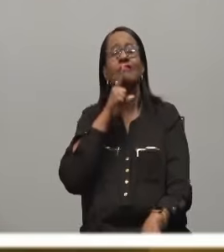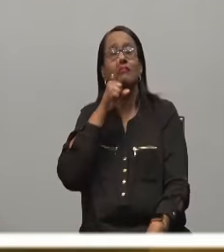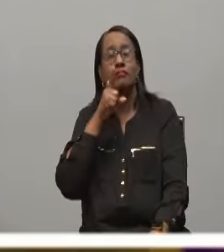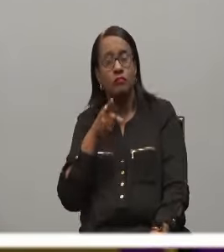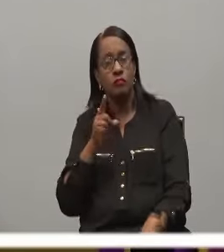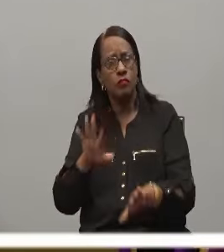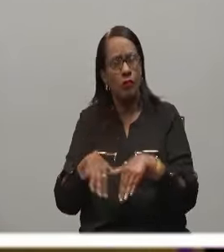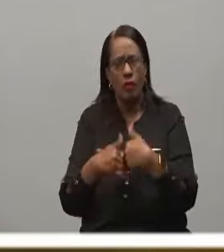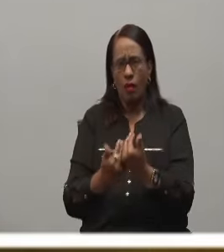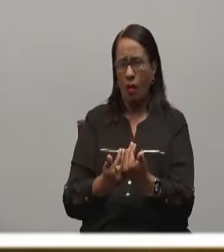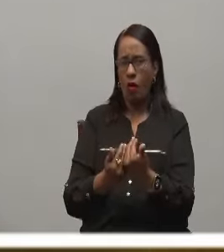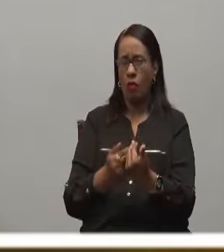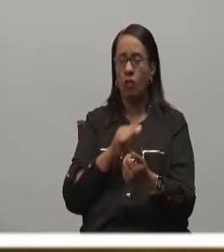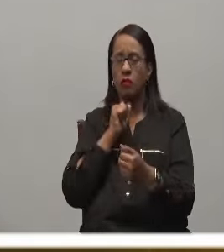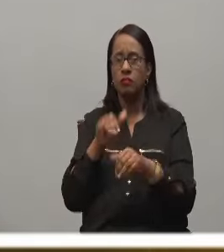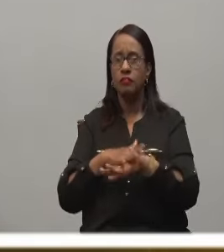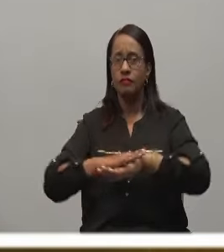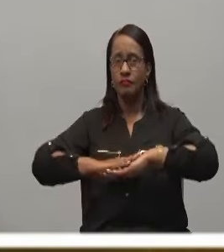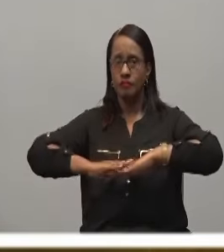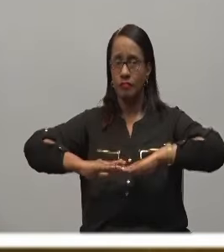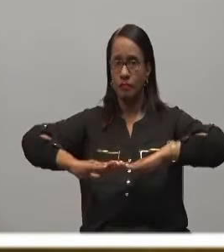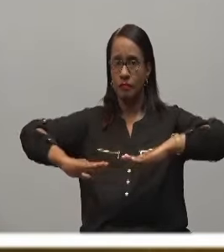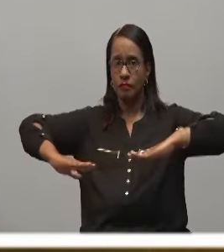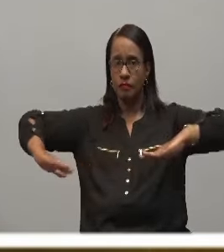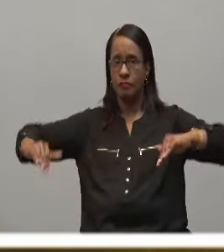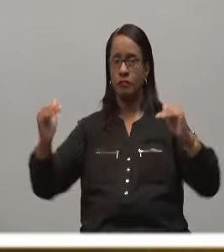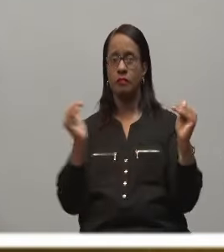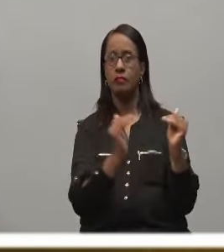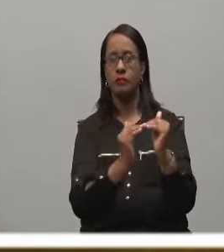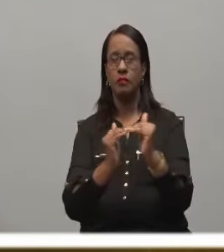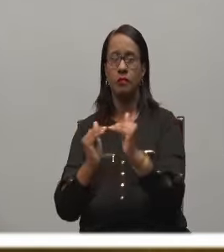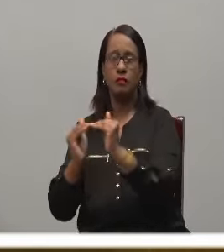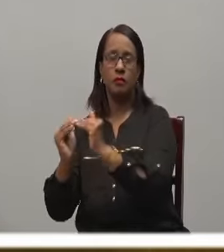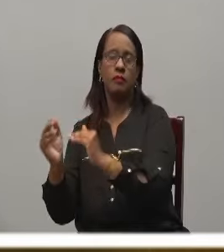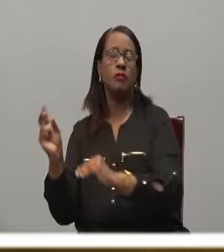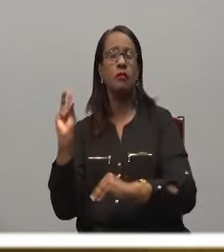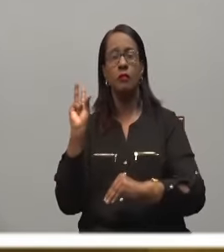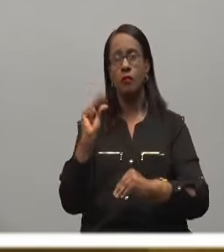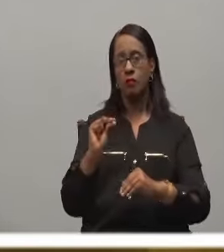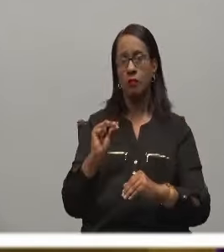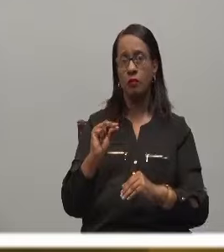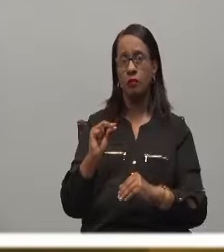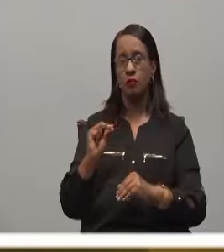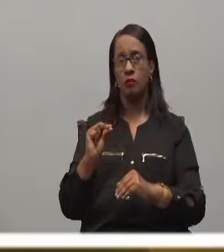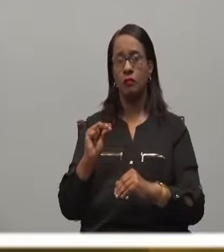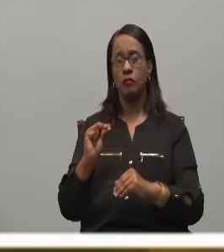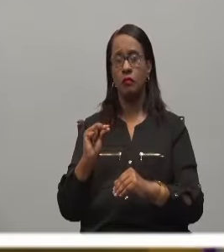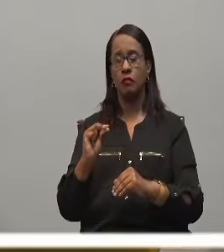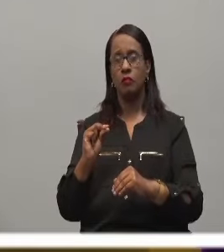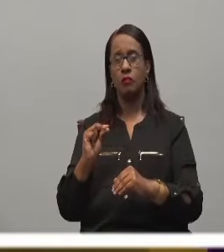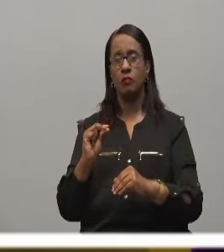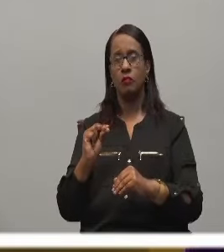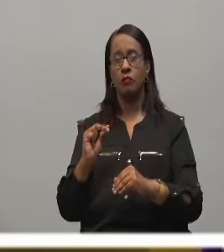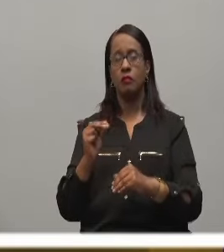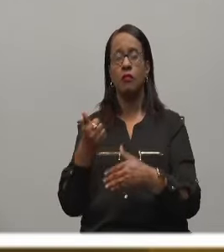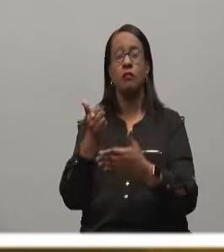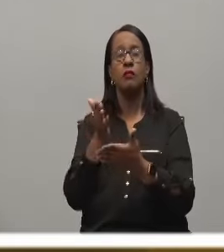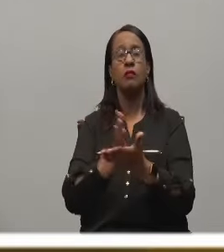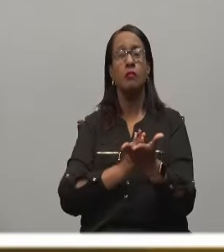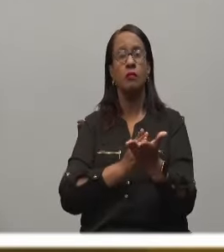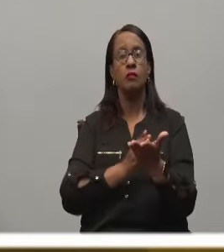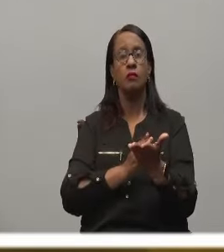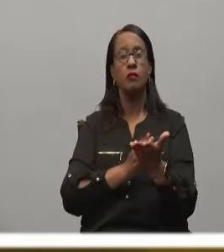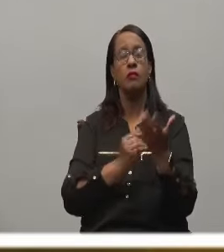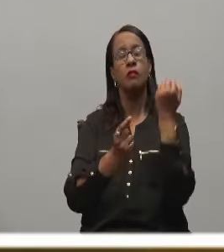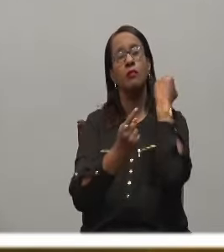not on a level playing field. You might notice already that the field is stacked and